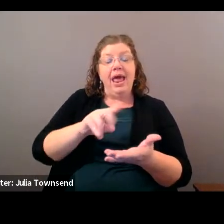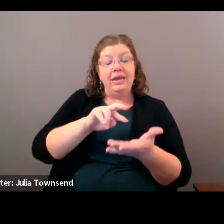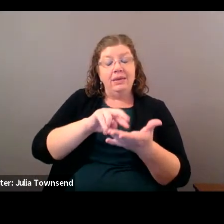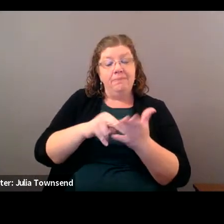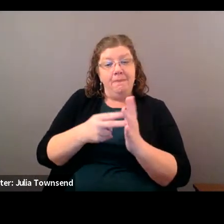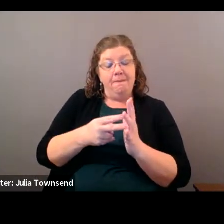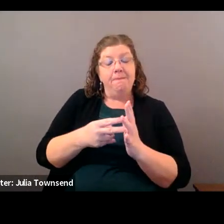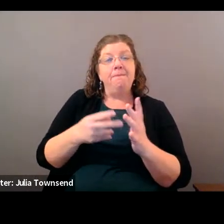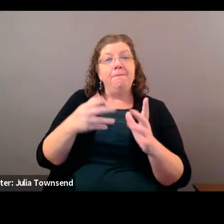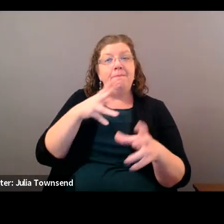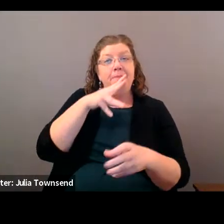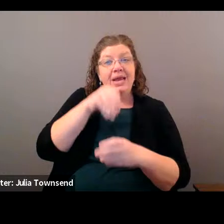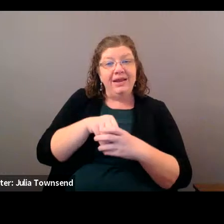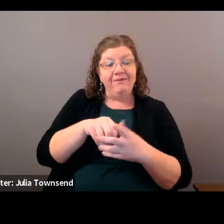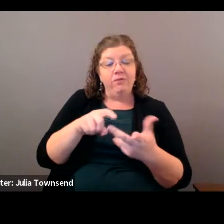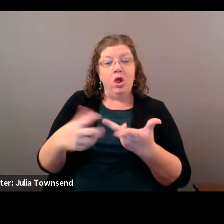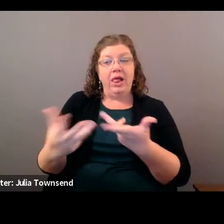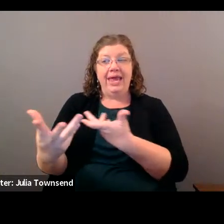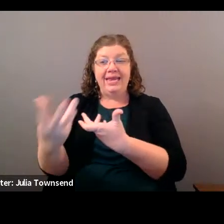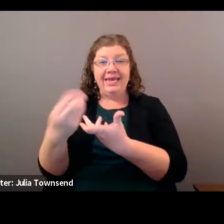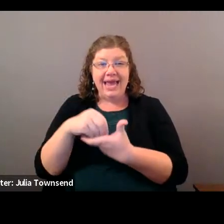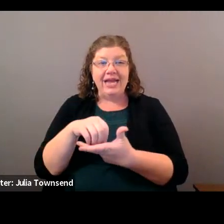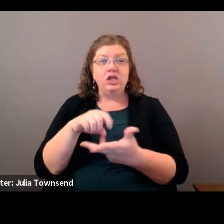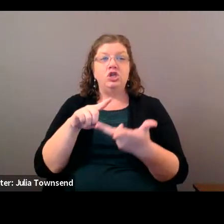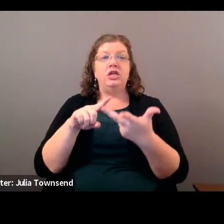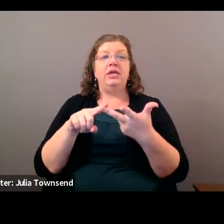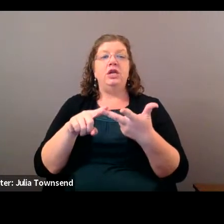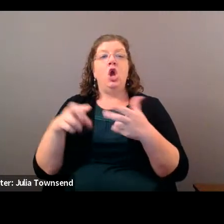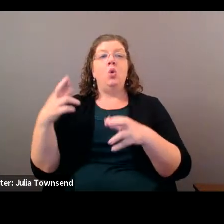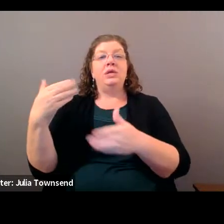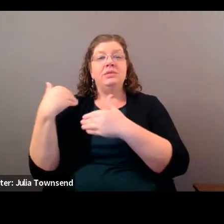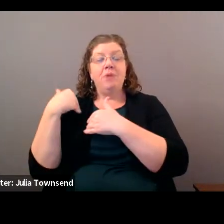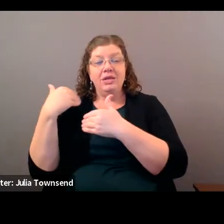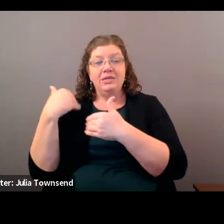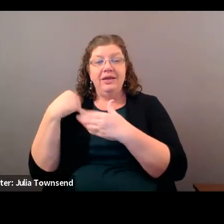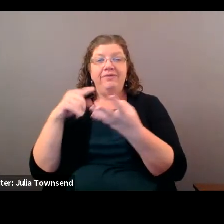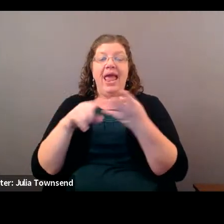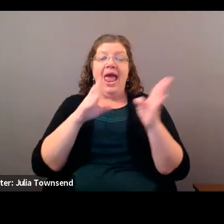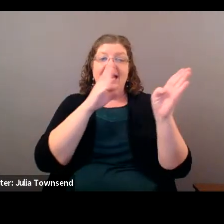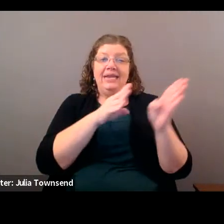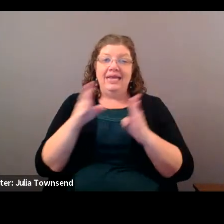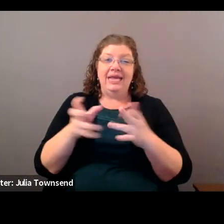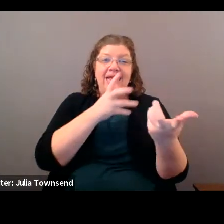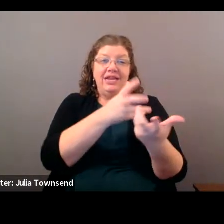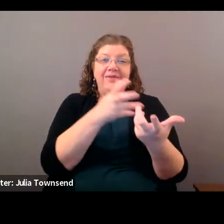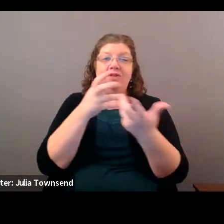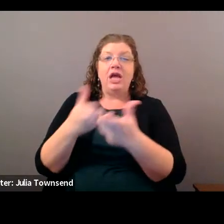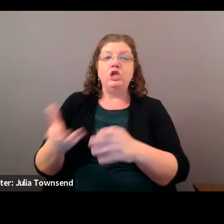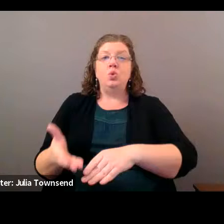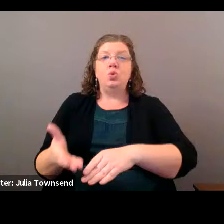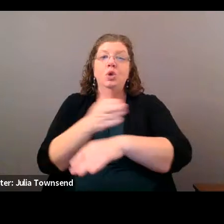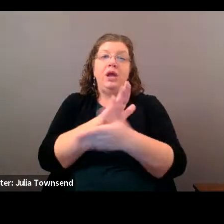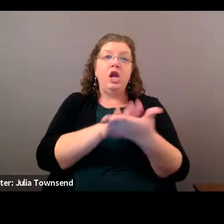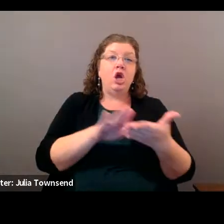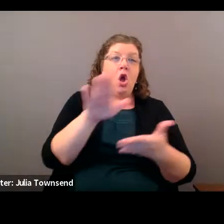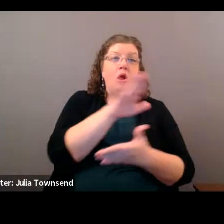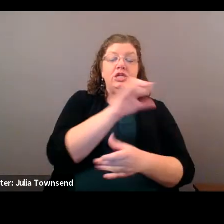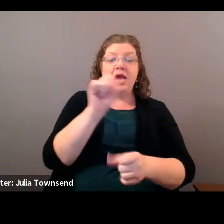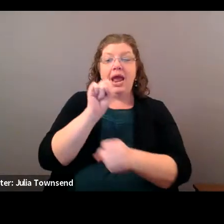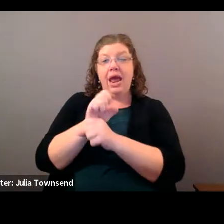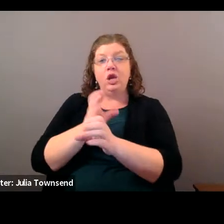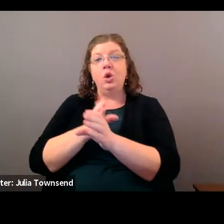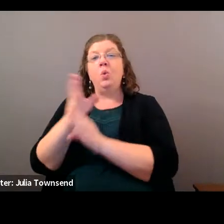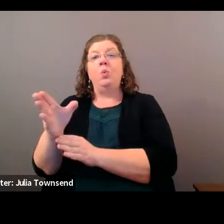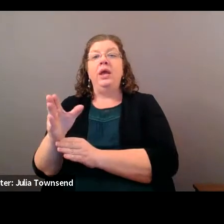meaningful, engaging, responsive, and individualized to increase college and career